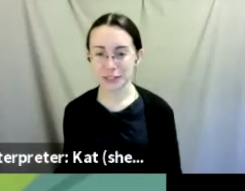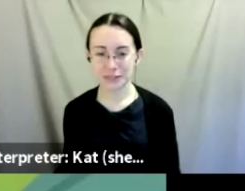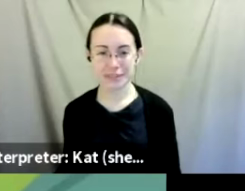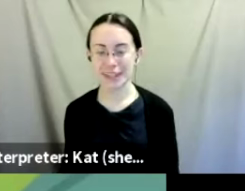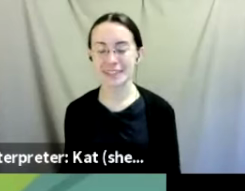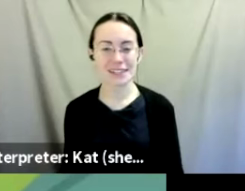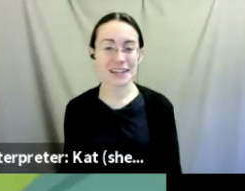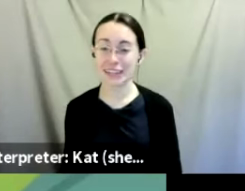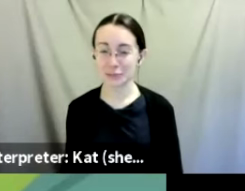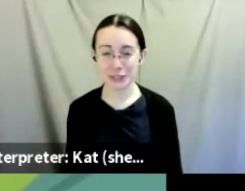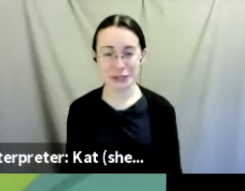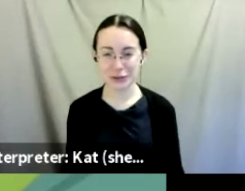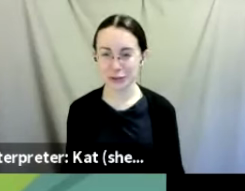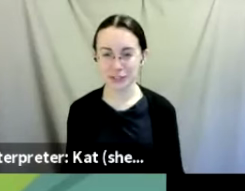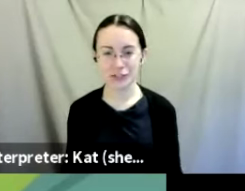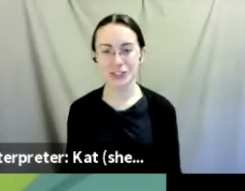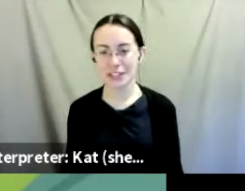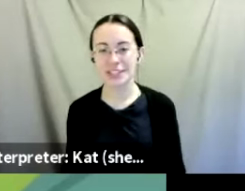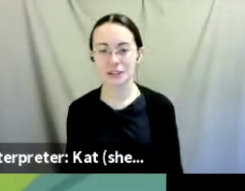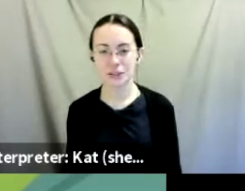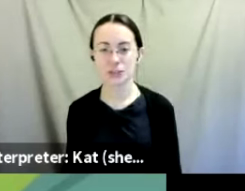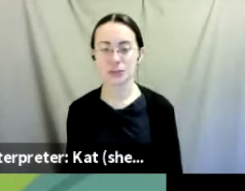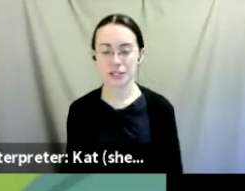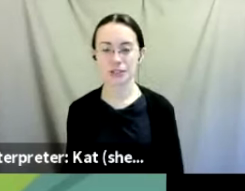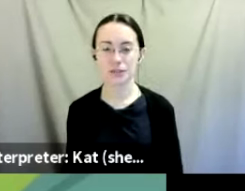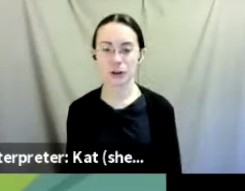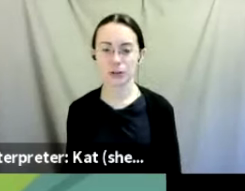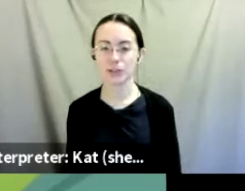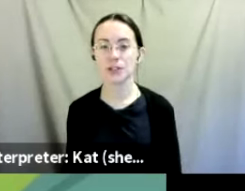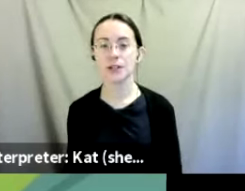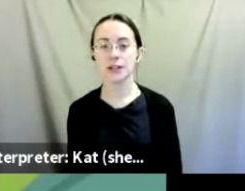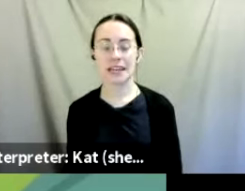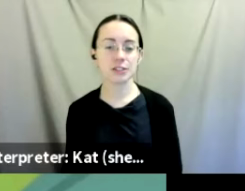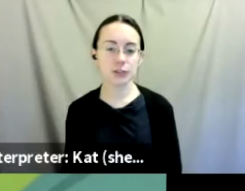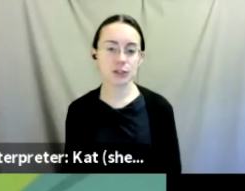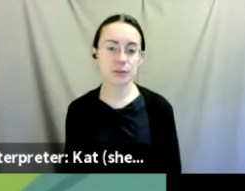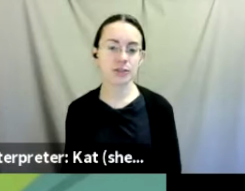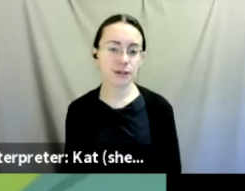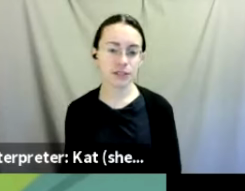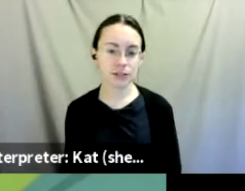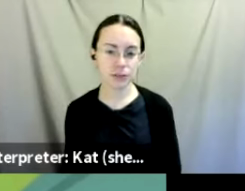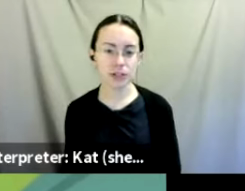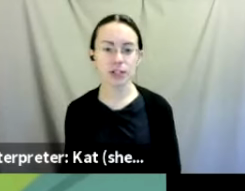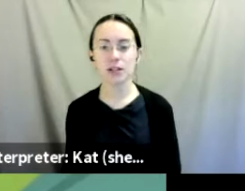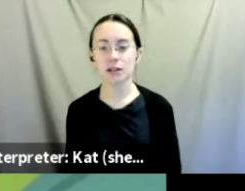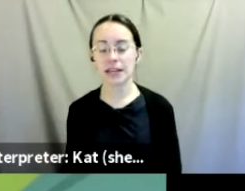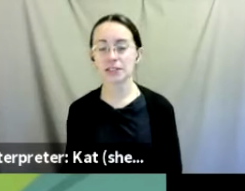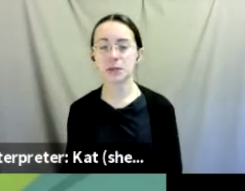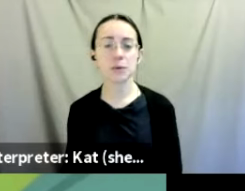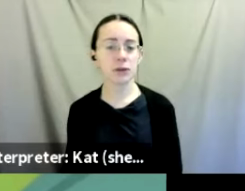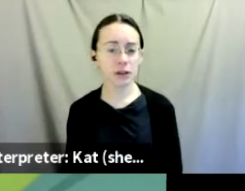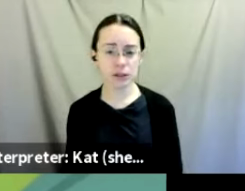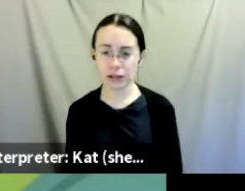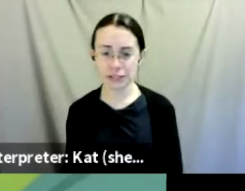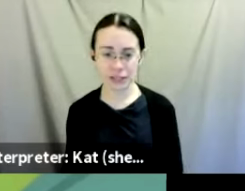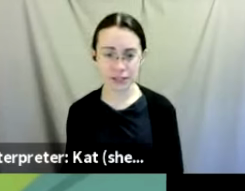cisgender woman, and I can't be doing all the research. I need to have diverse perspectives involved, and diverse members of the deaf community, and